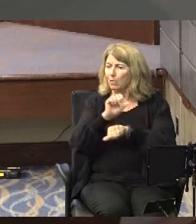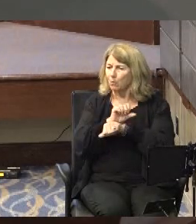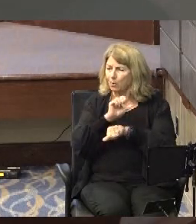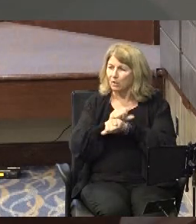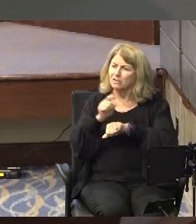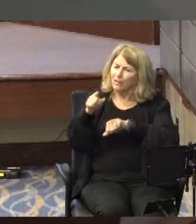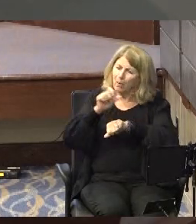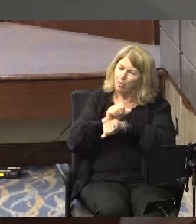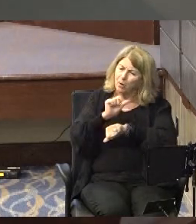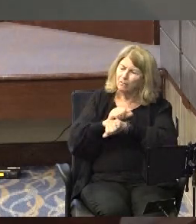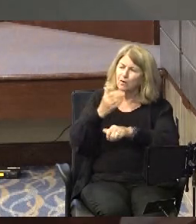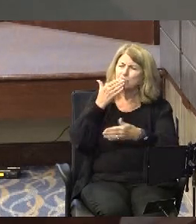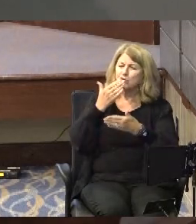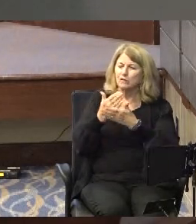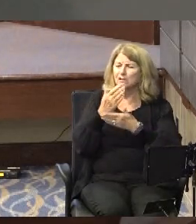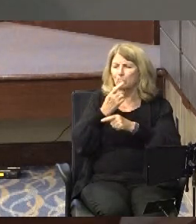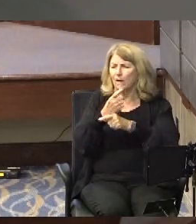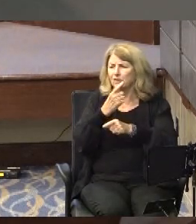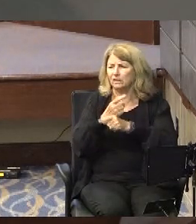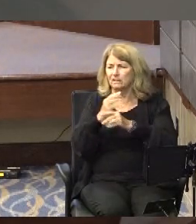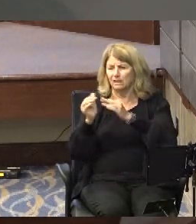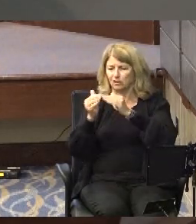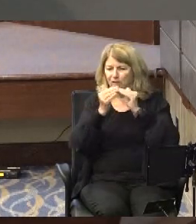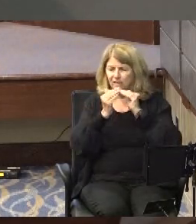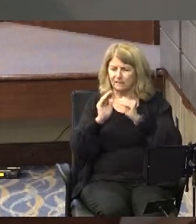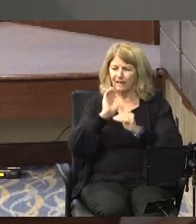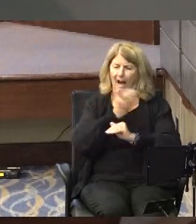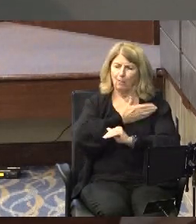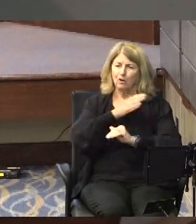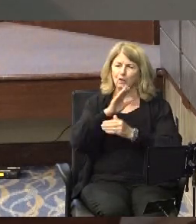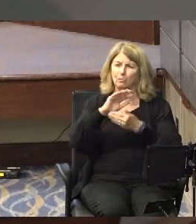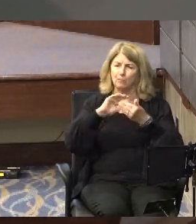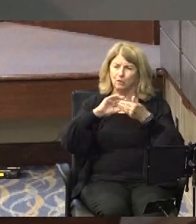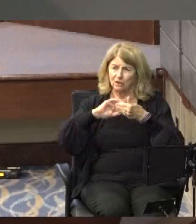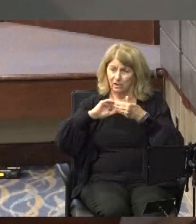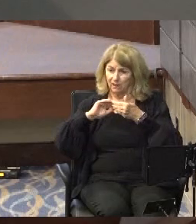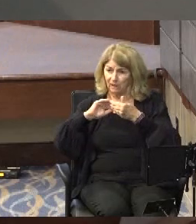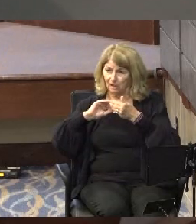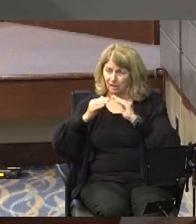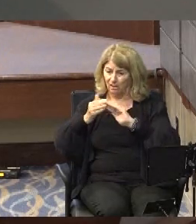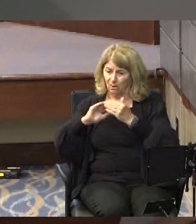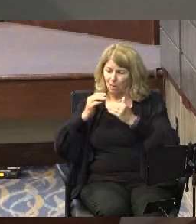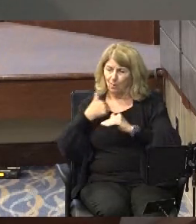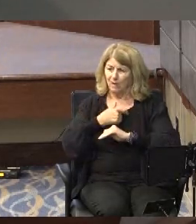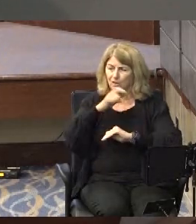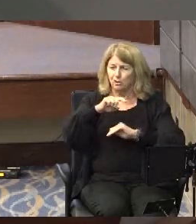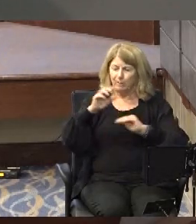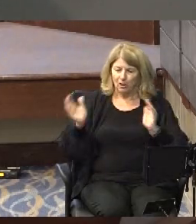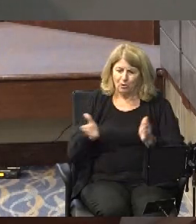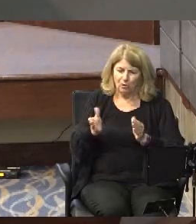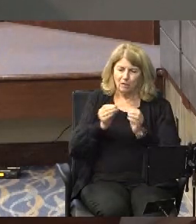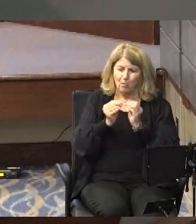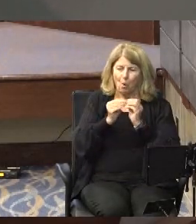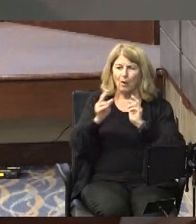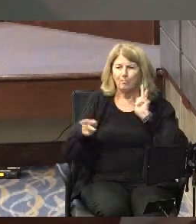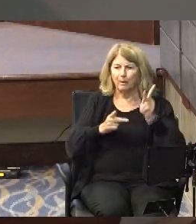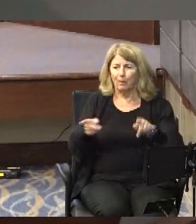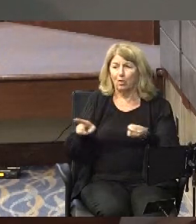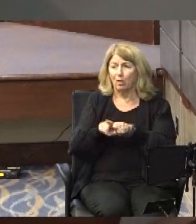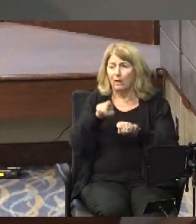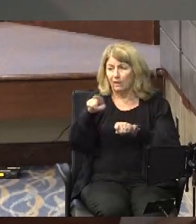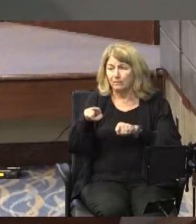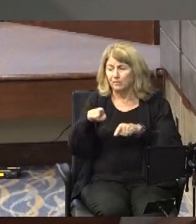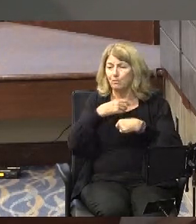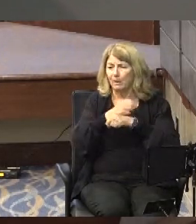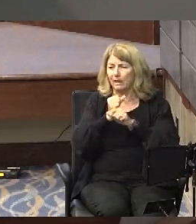for goodness, righteousness, and justice in our community. And we should be encouraging more people like them to continue making Waco a better place.